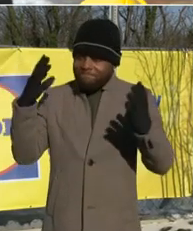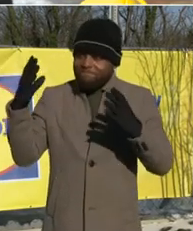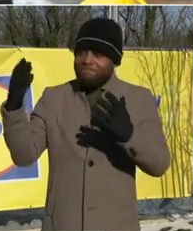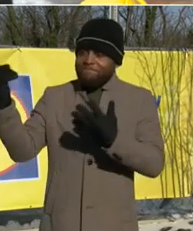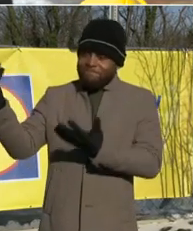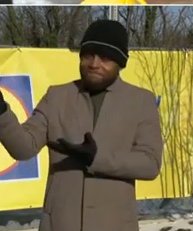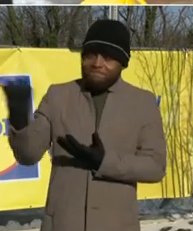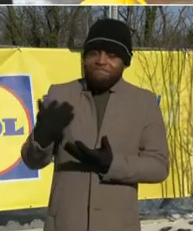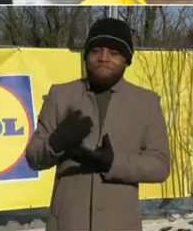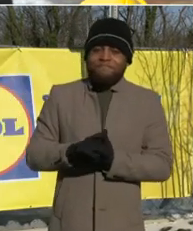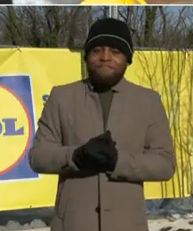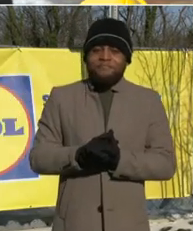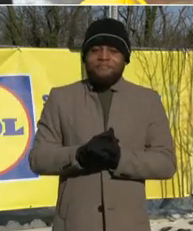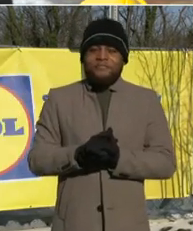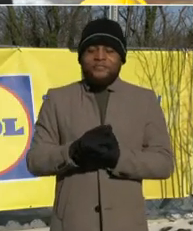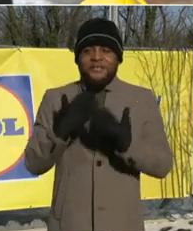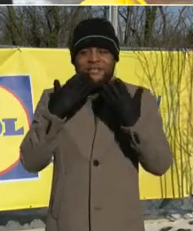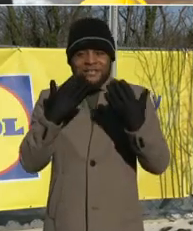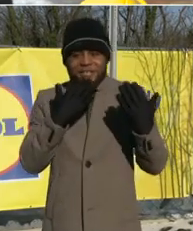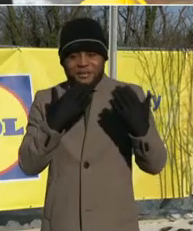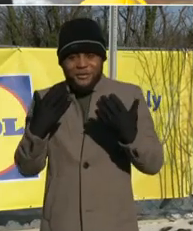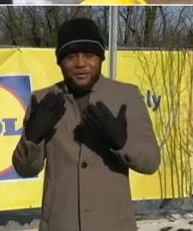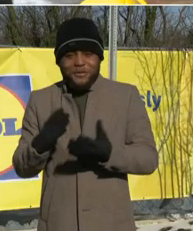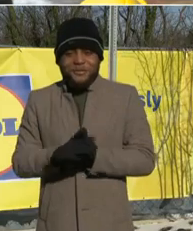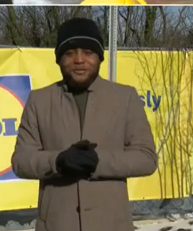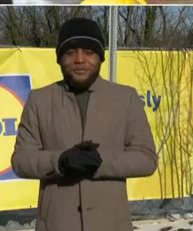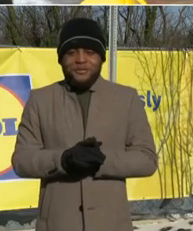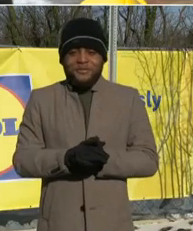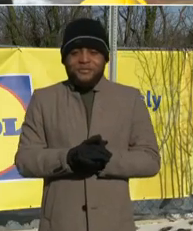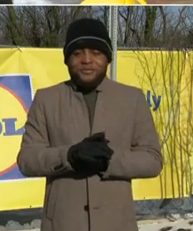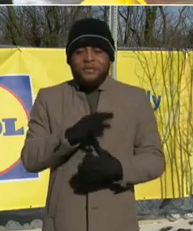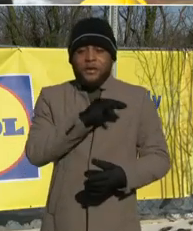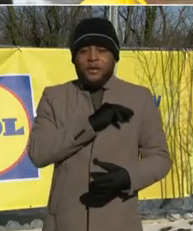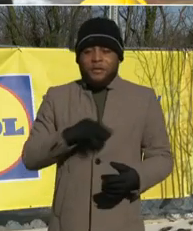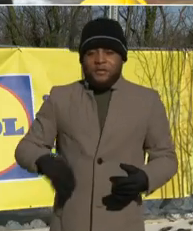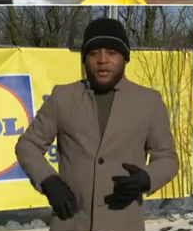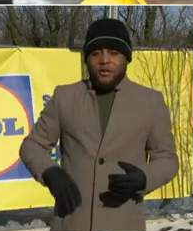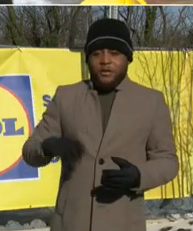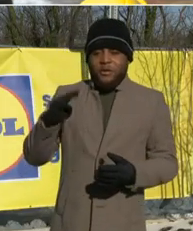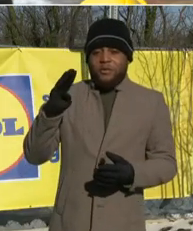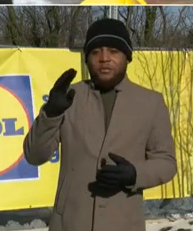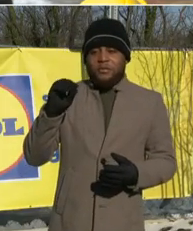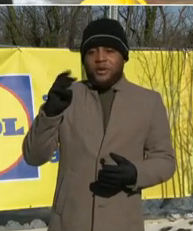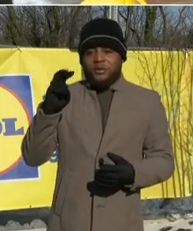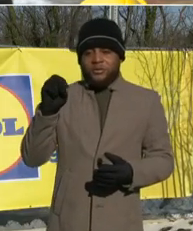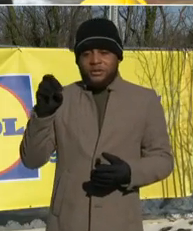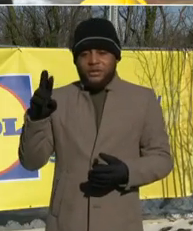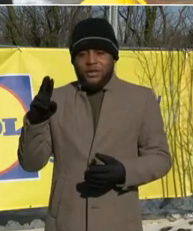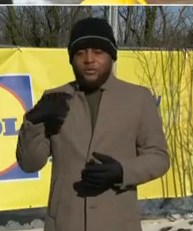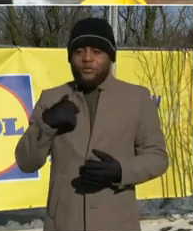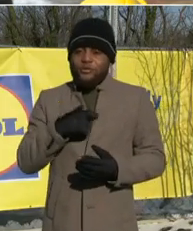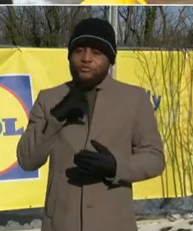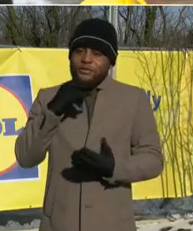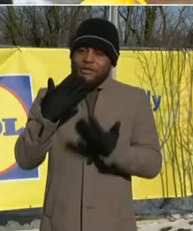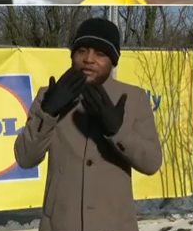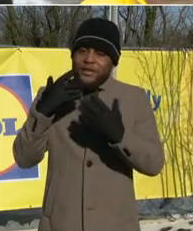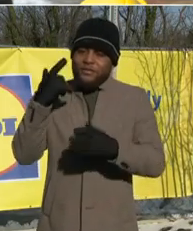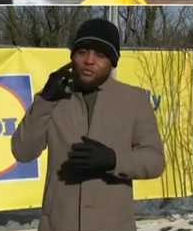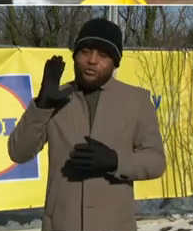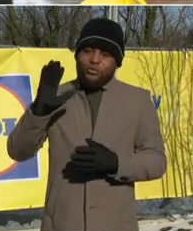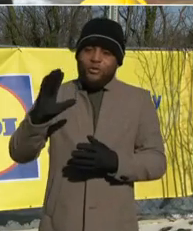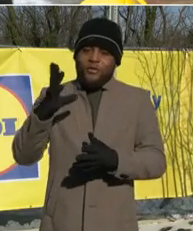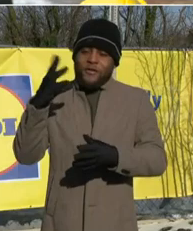Thank you. And to Mayor Bowser, I want to thank you for your strong commitment to Skyland Town